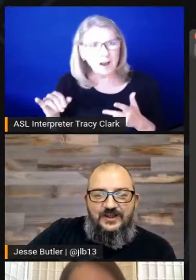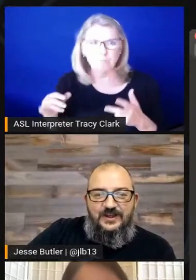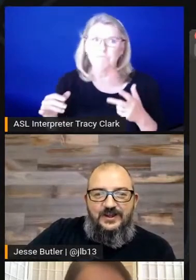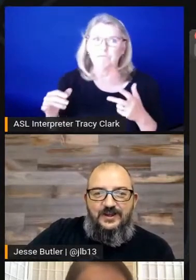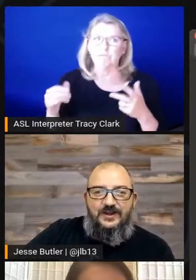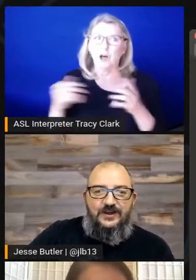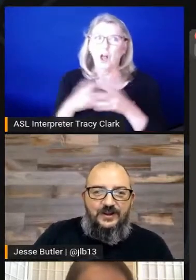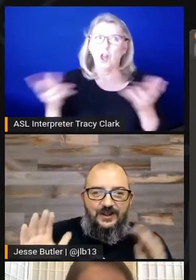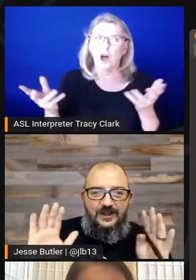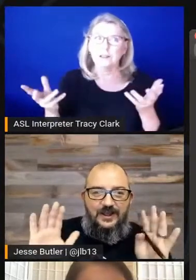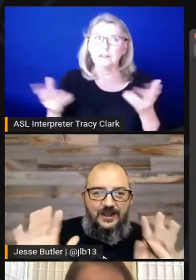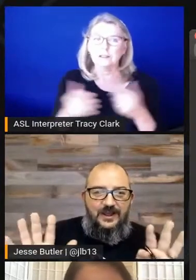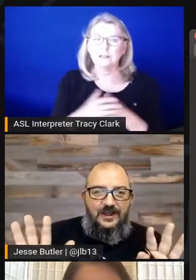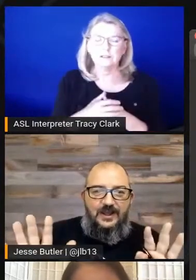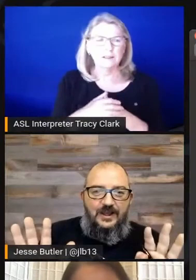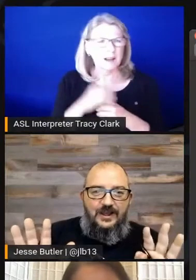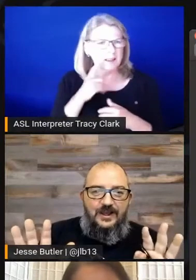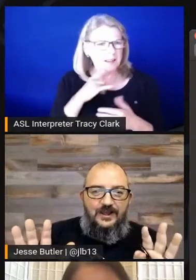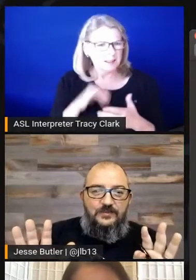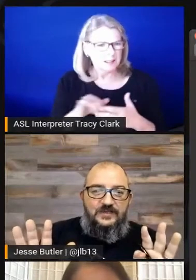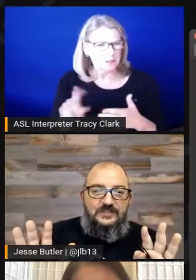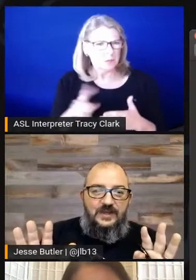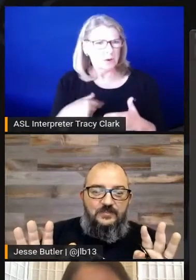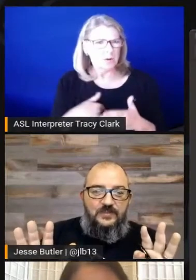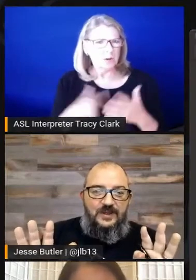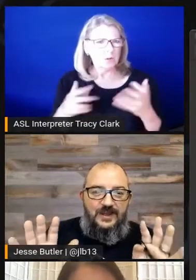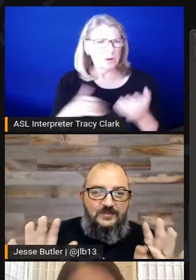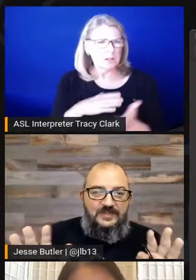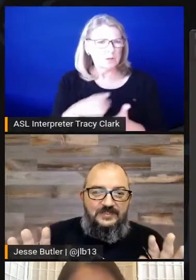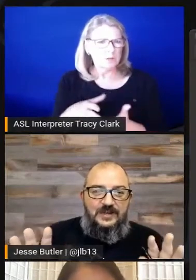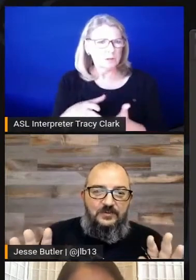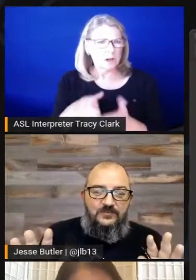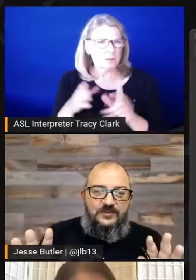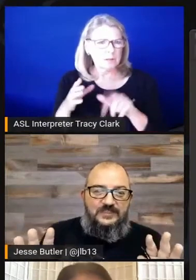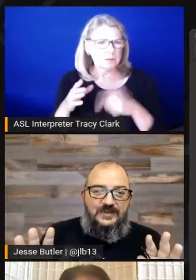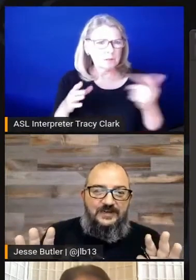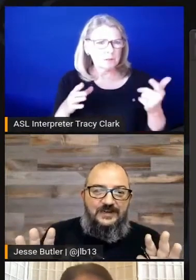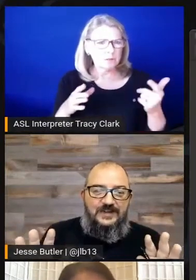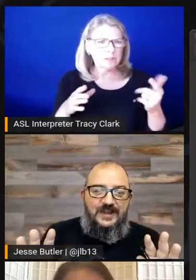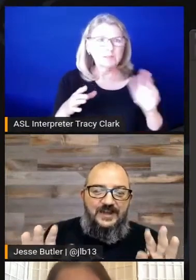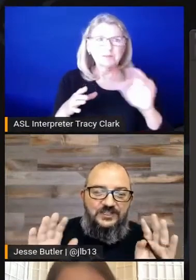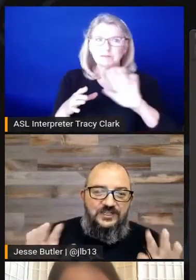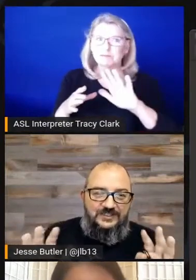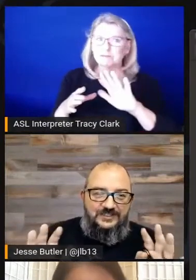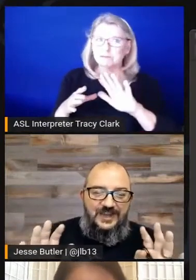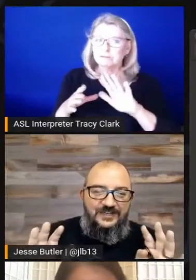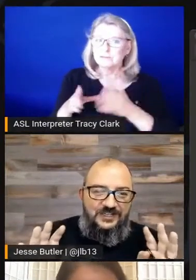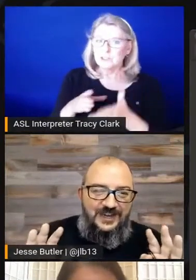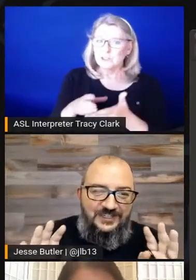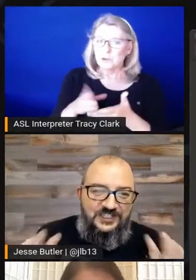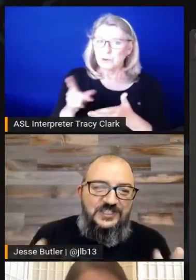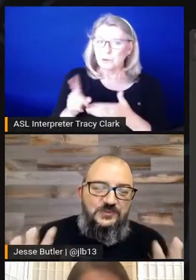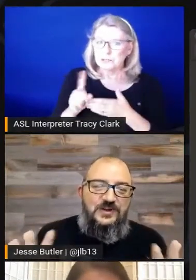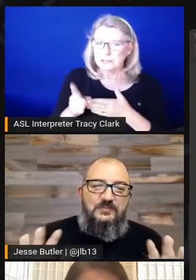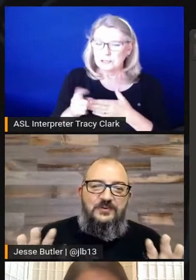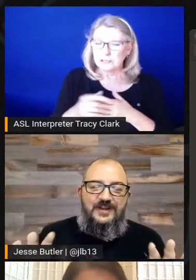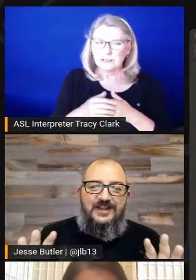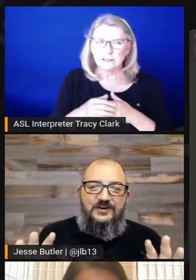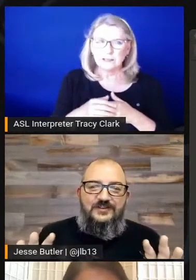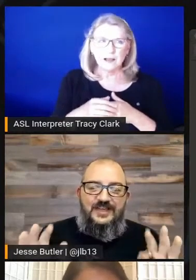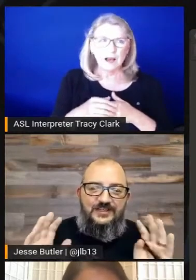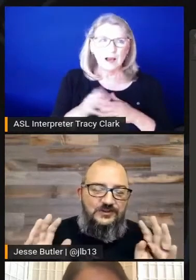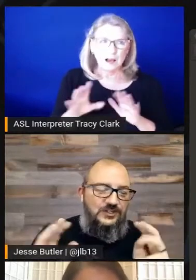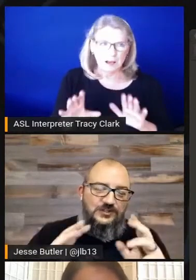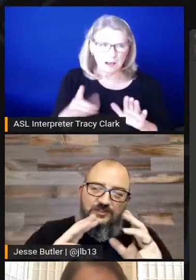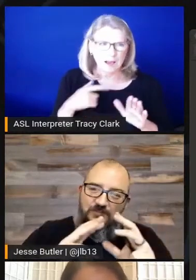of where I wanted to stop and switch over. I'm going to stop. demo. I'm going to stop you for a second. All right. I just want to point out,